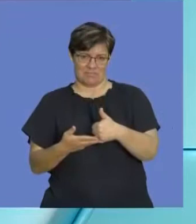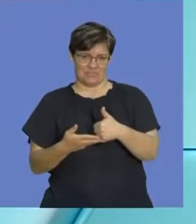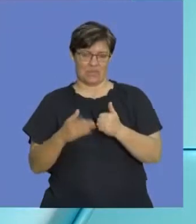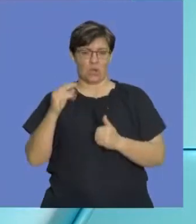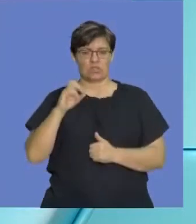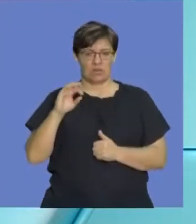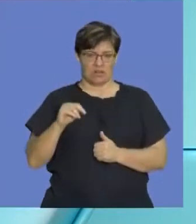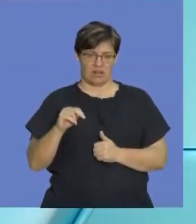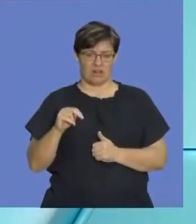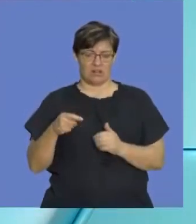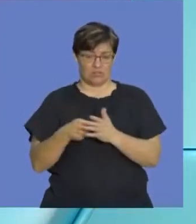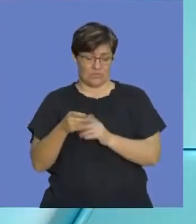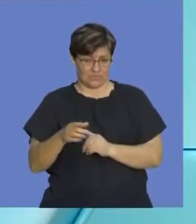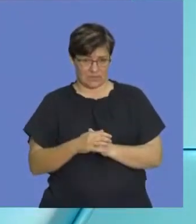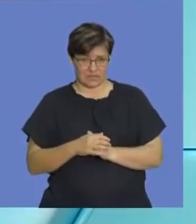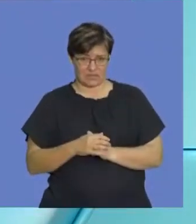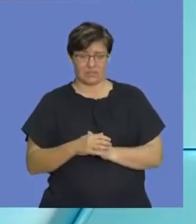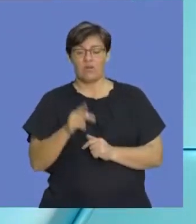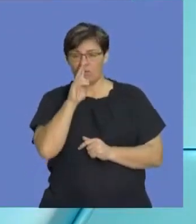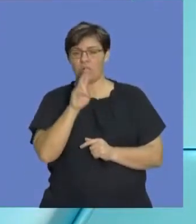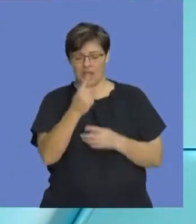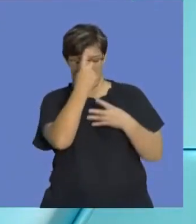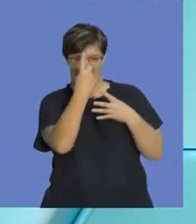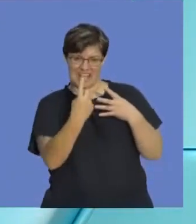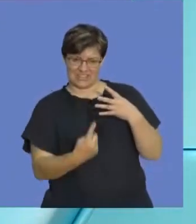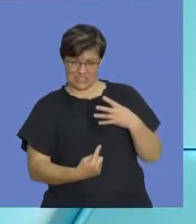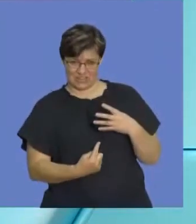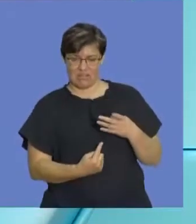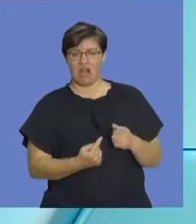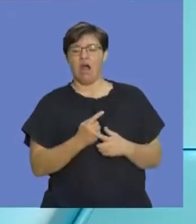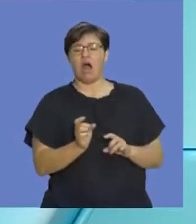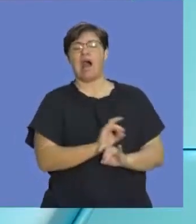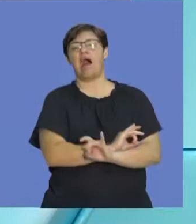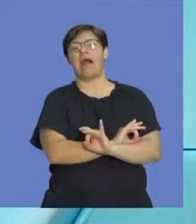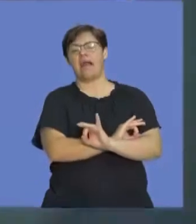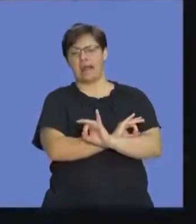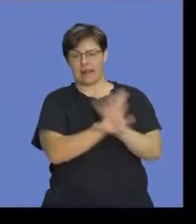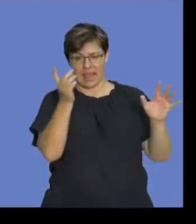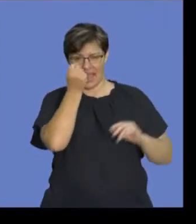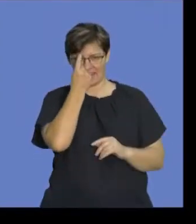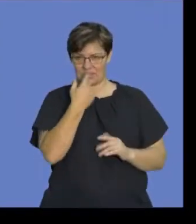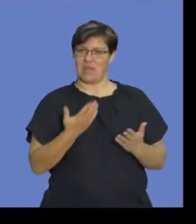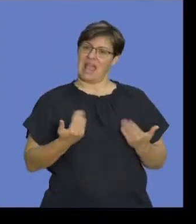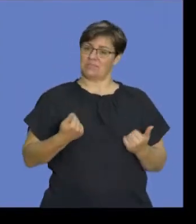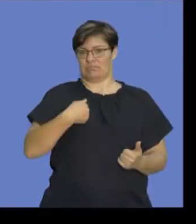as I said, we'll go into each one of them so that you have a clear picture of what is expected of you.